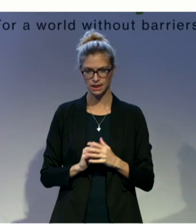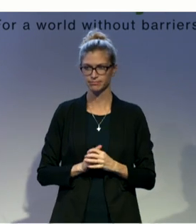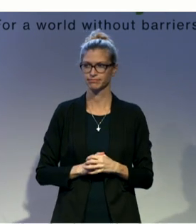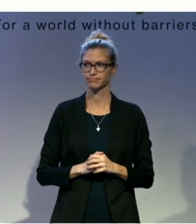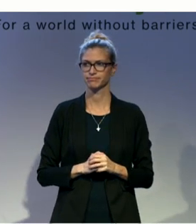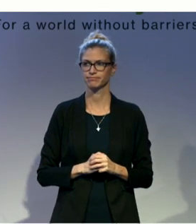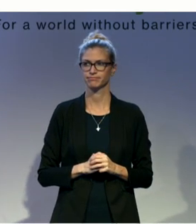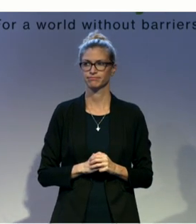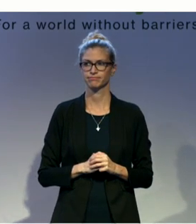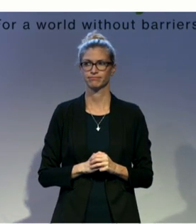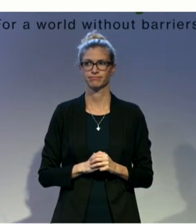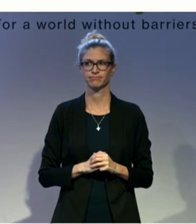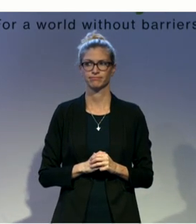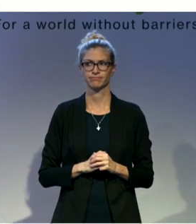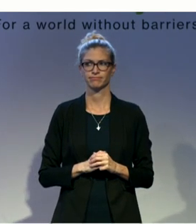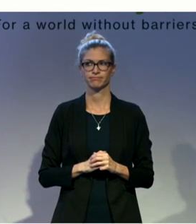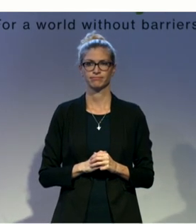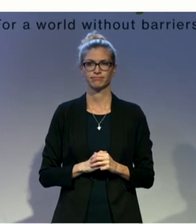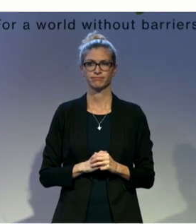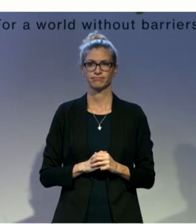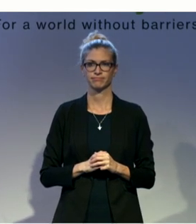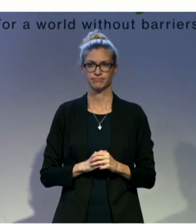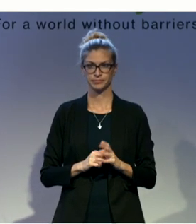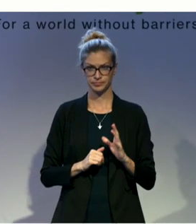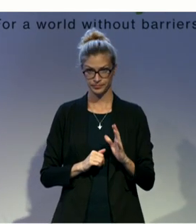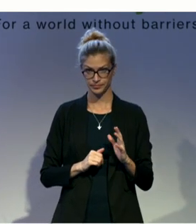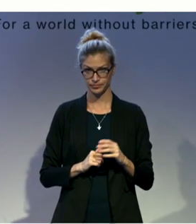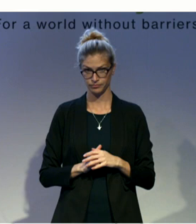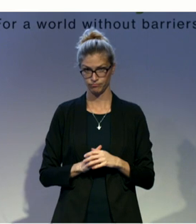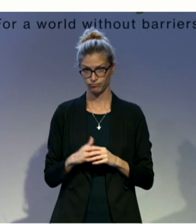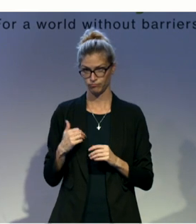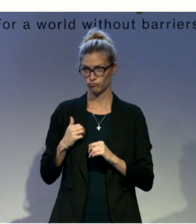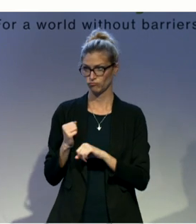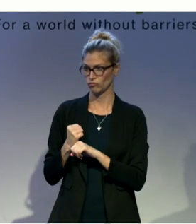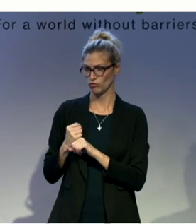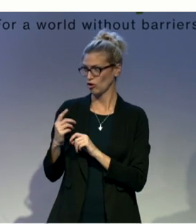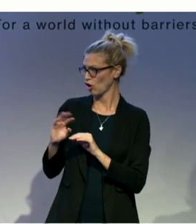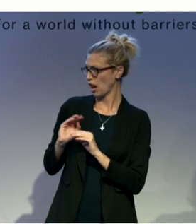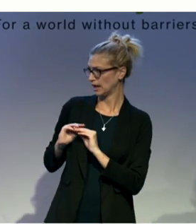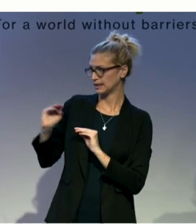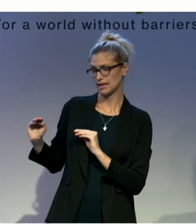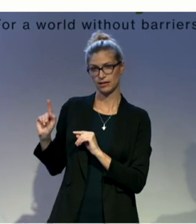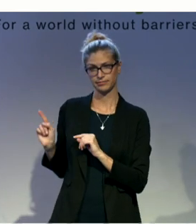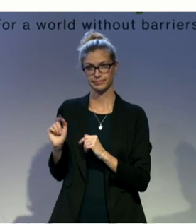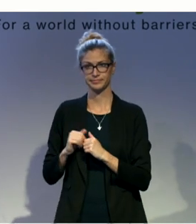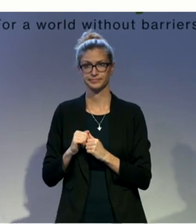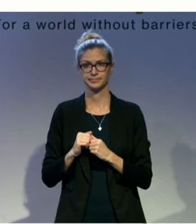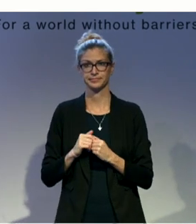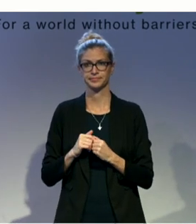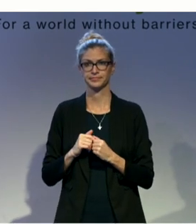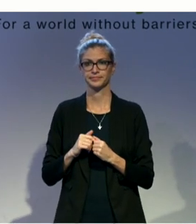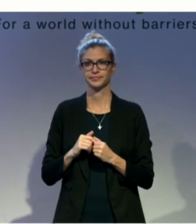So Carmen, in a preparation, said, Nermin, please choose three key words to highlight what